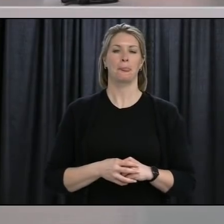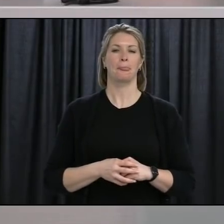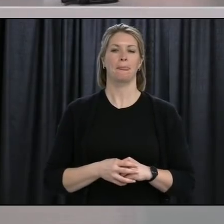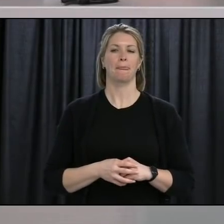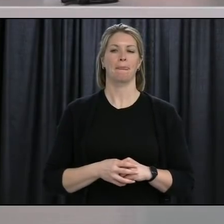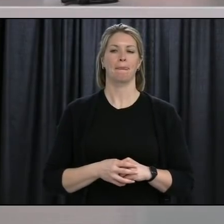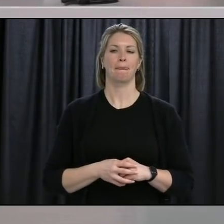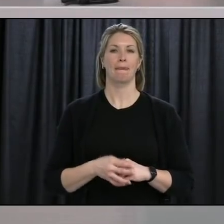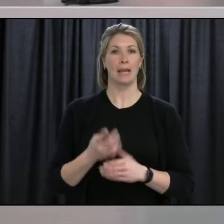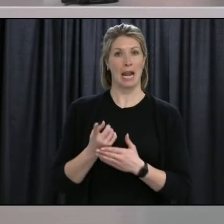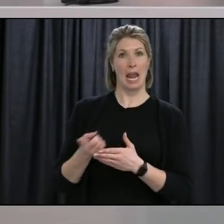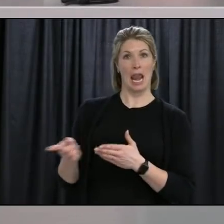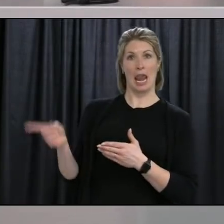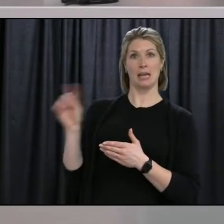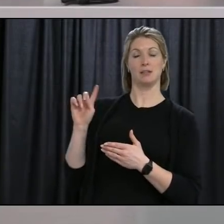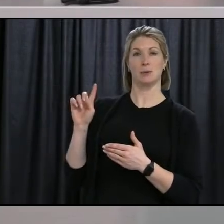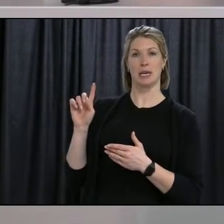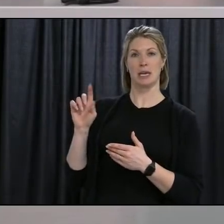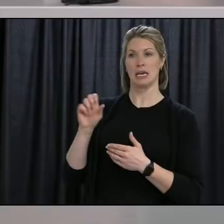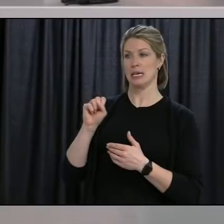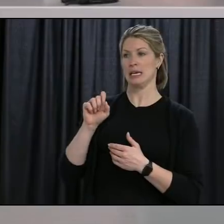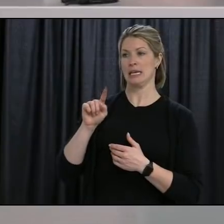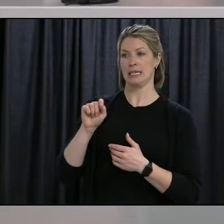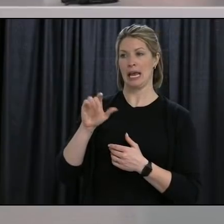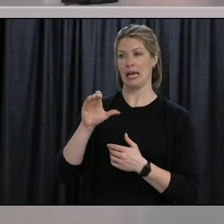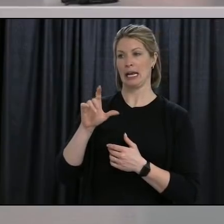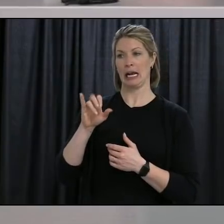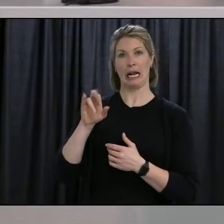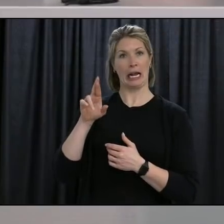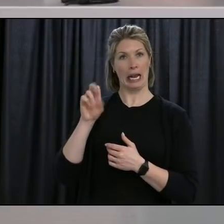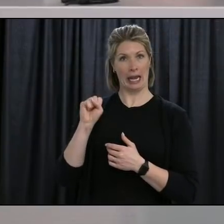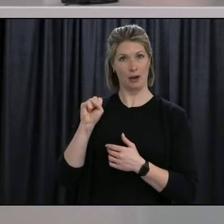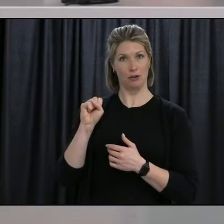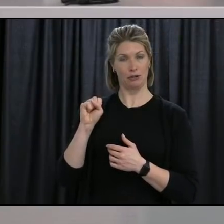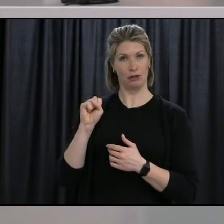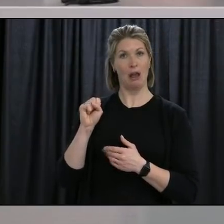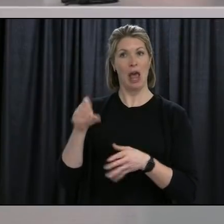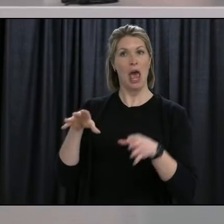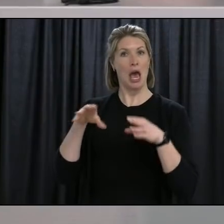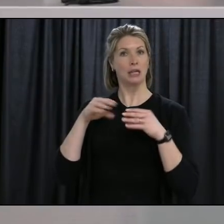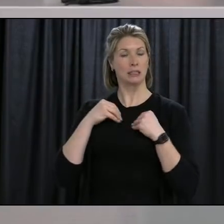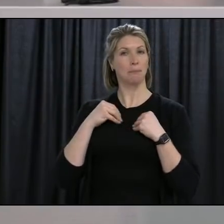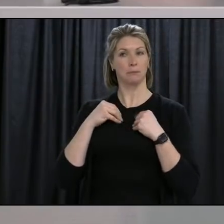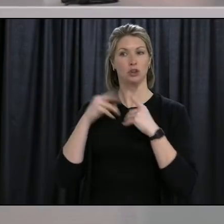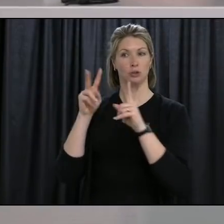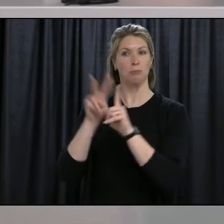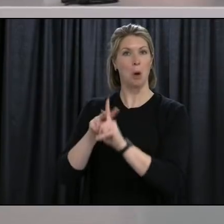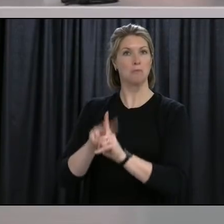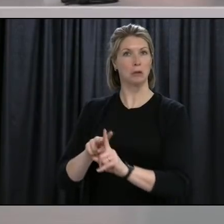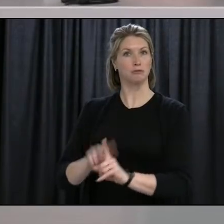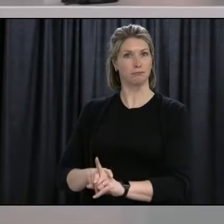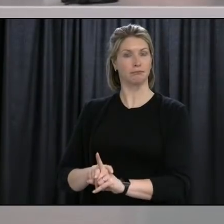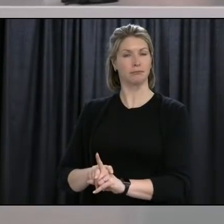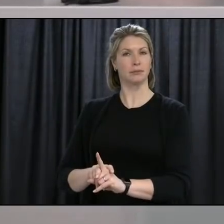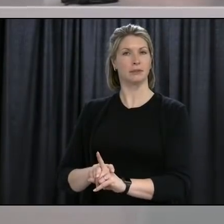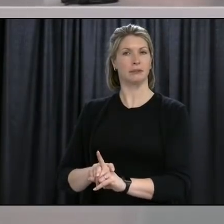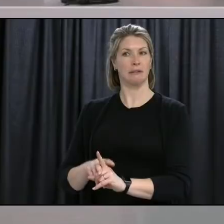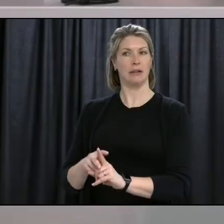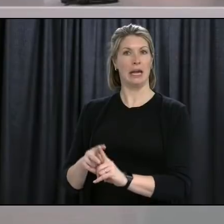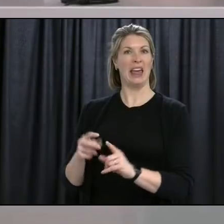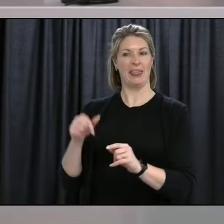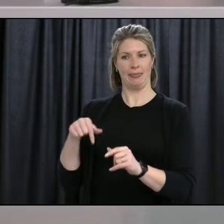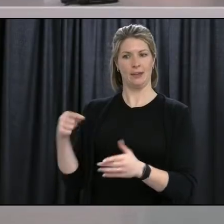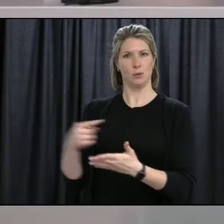week, St. Clair's was taking regular outpatient appointments like they always would have been, and this week that's